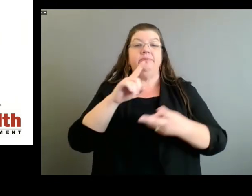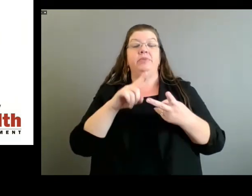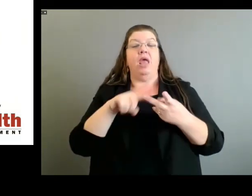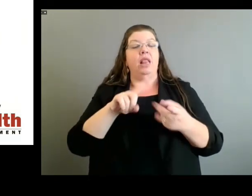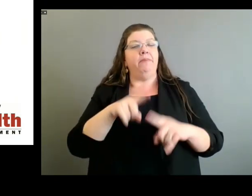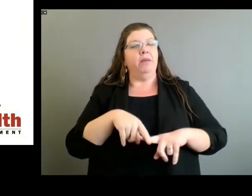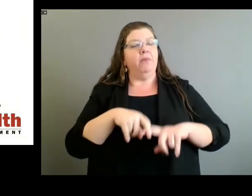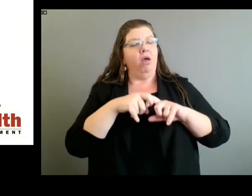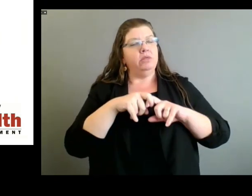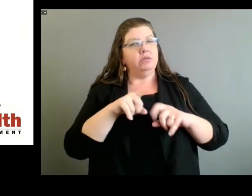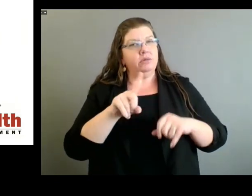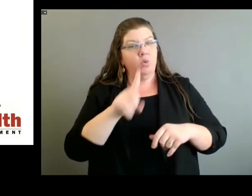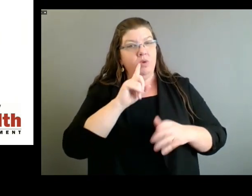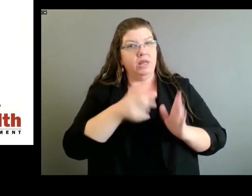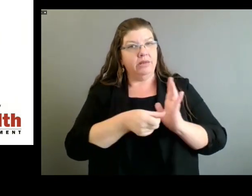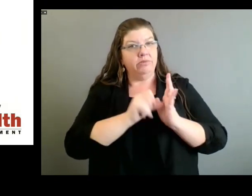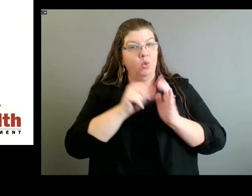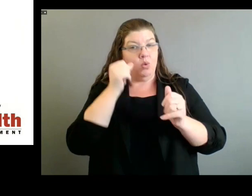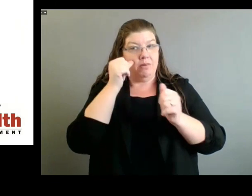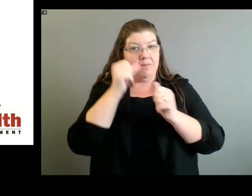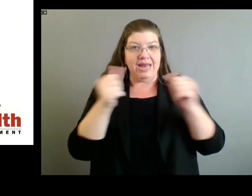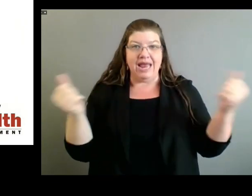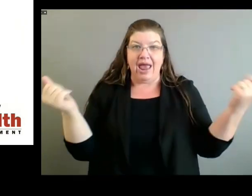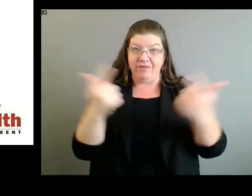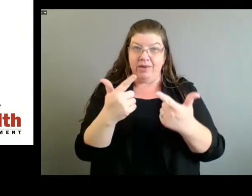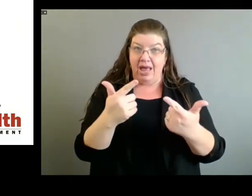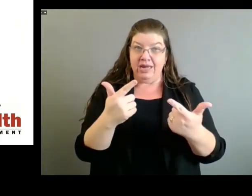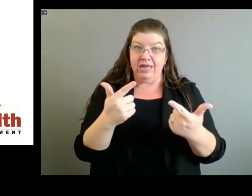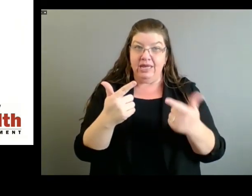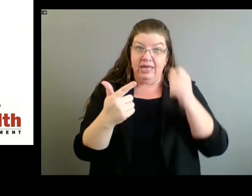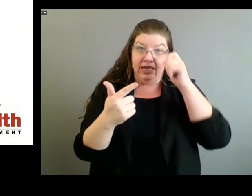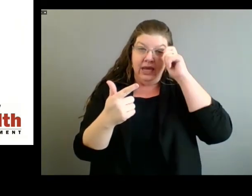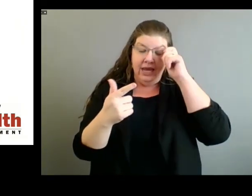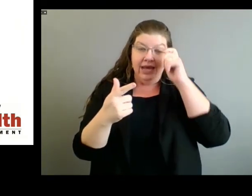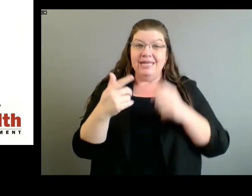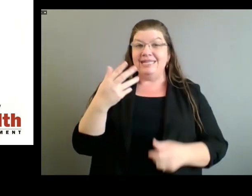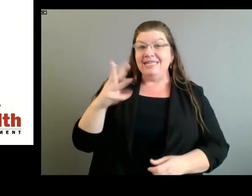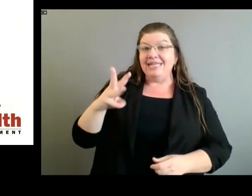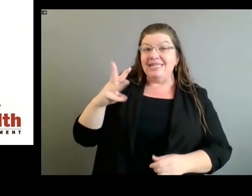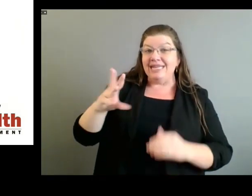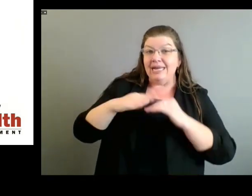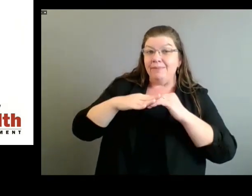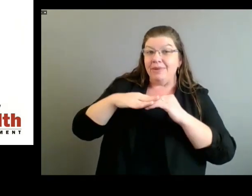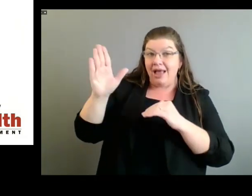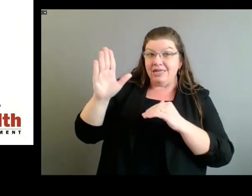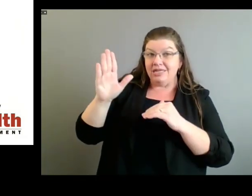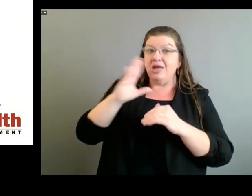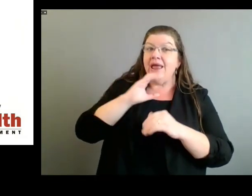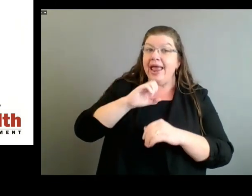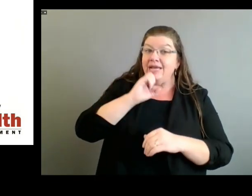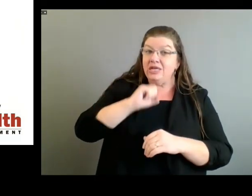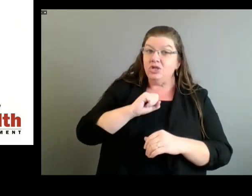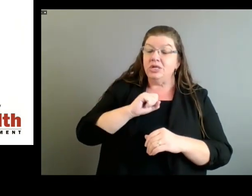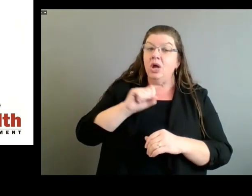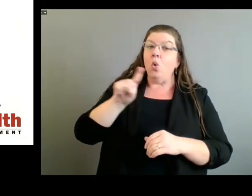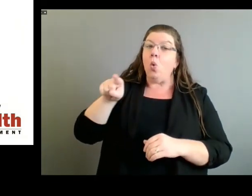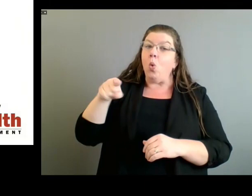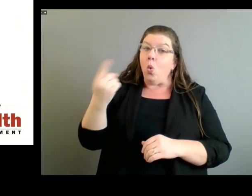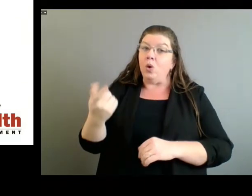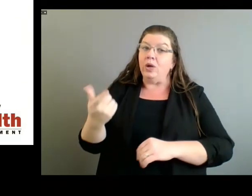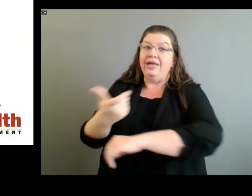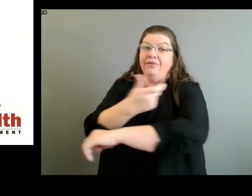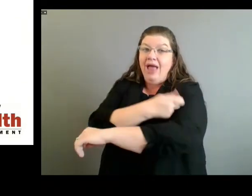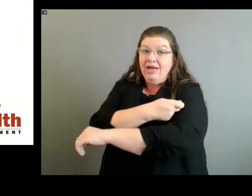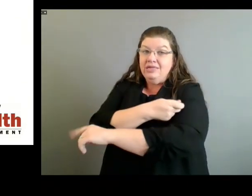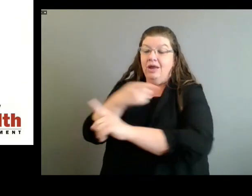here, really needing to remind everyone that the 16 plus years of age can only be